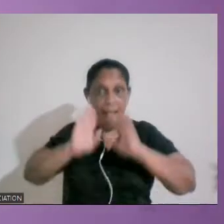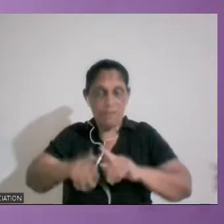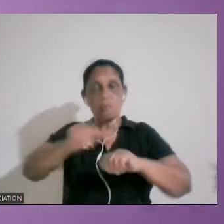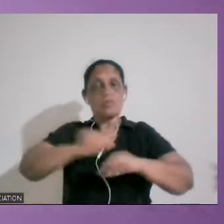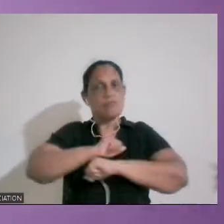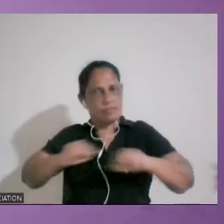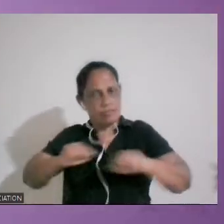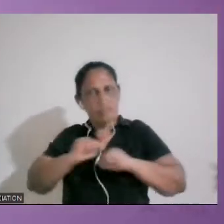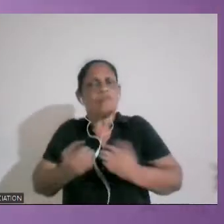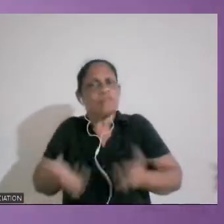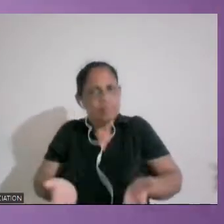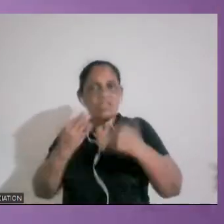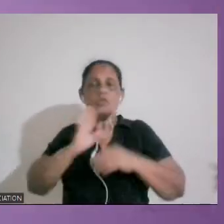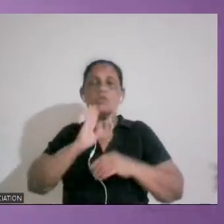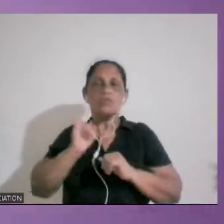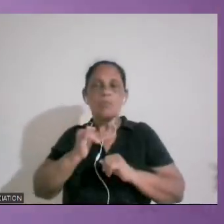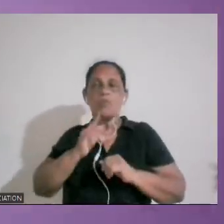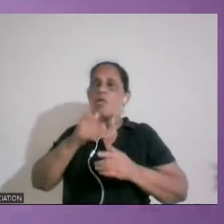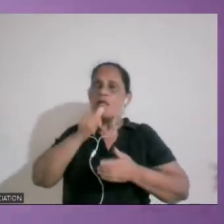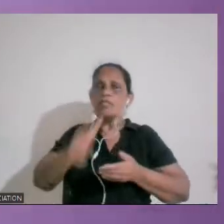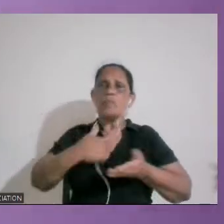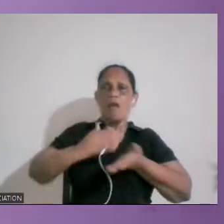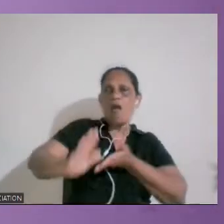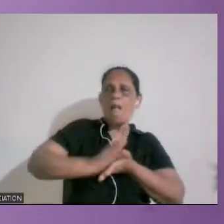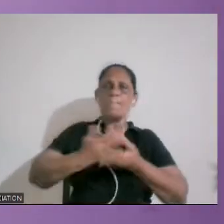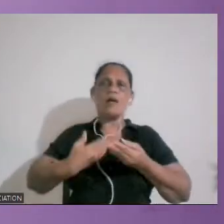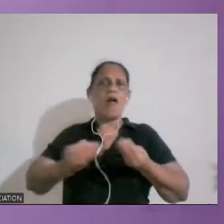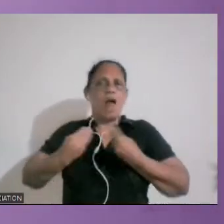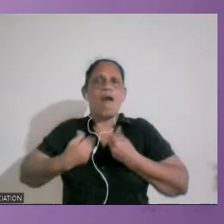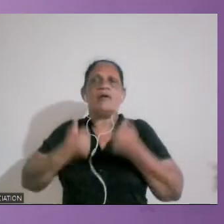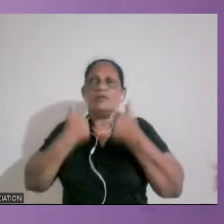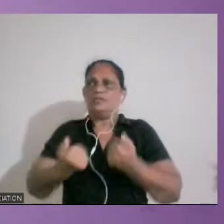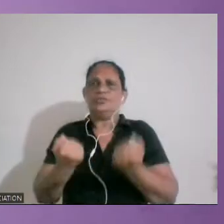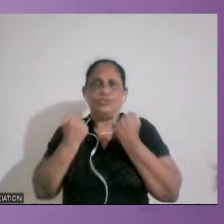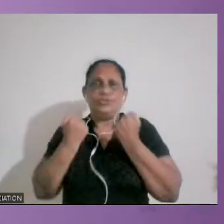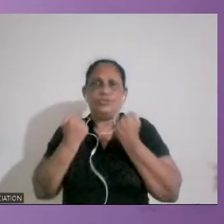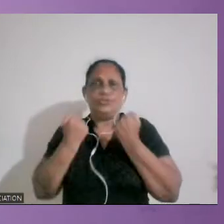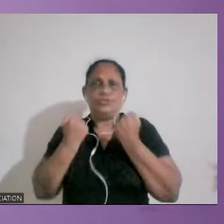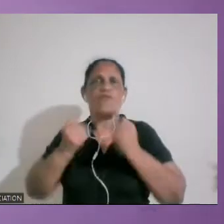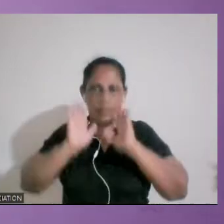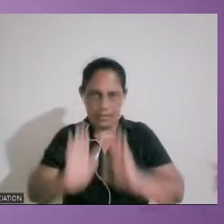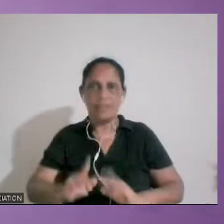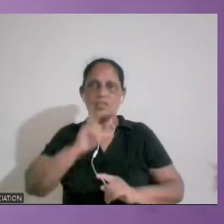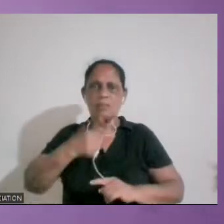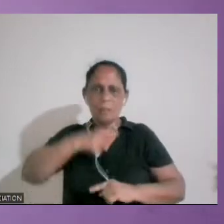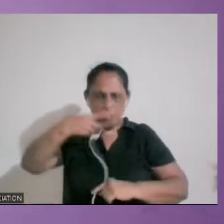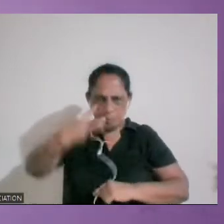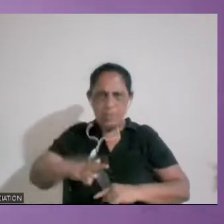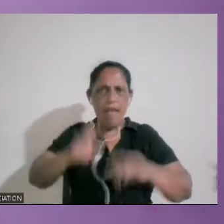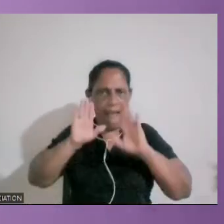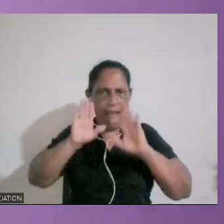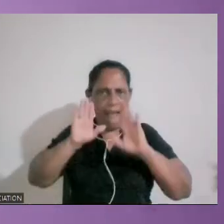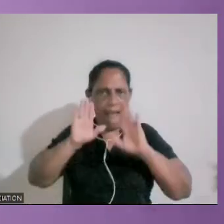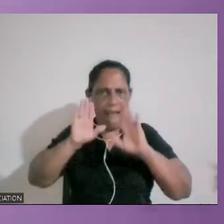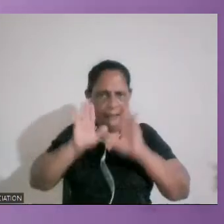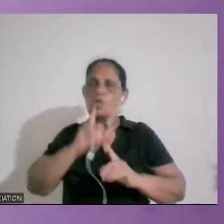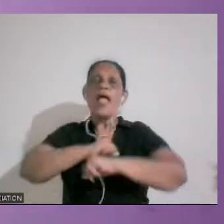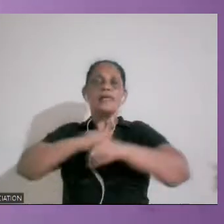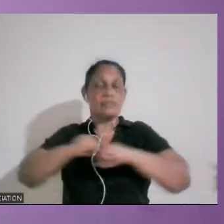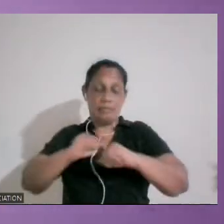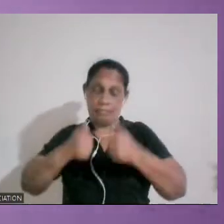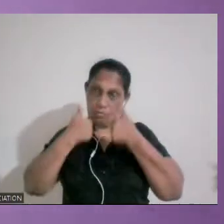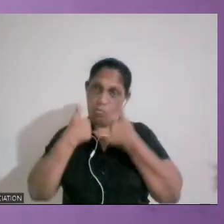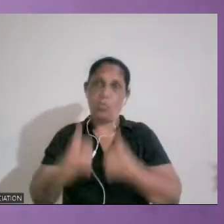Actually, exercising while you are menstruating is helpful, and some people actually find it beneficial for cramps and all the ailments they have